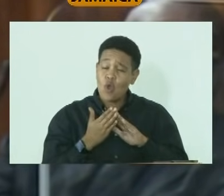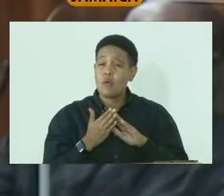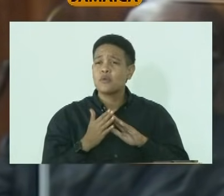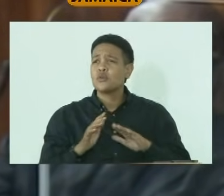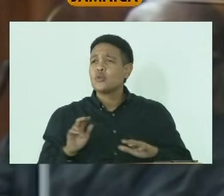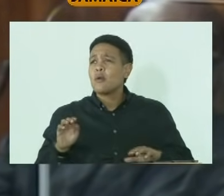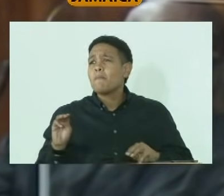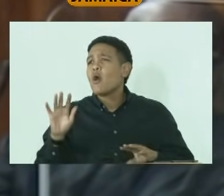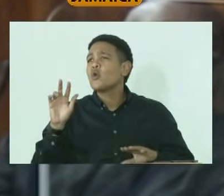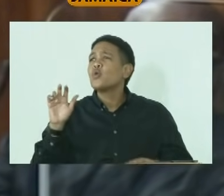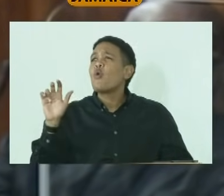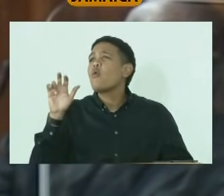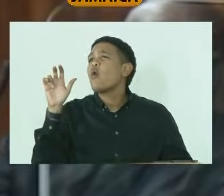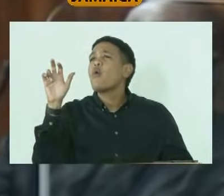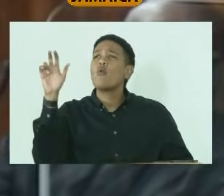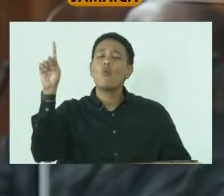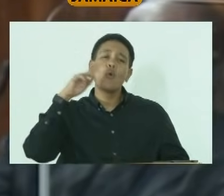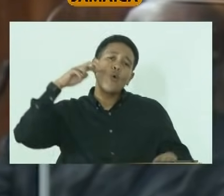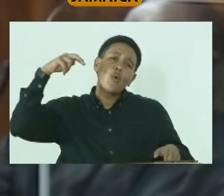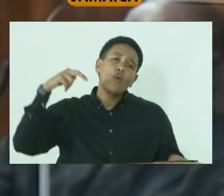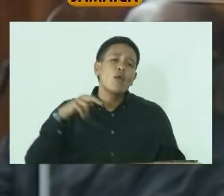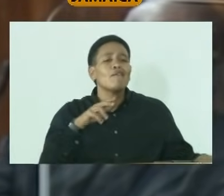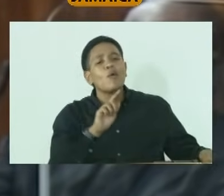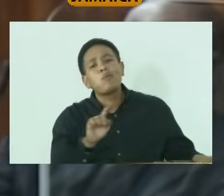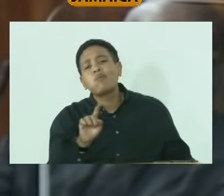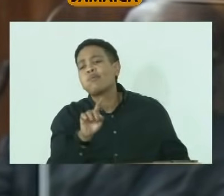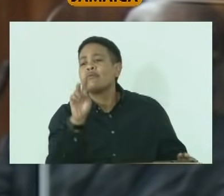mountain trails, rivers, and forested